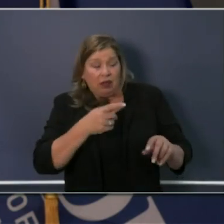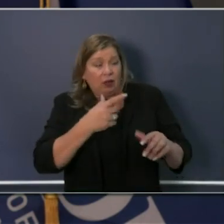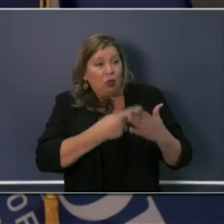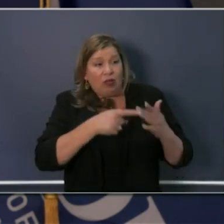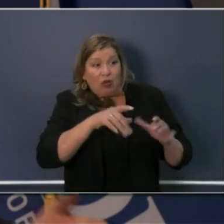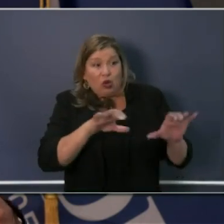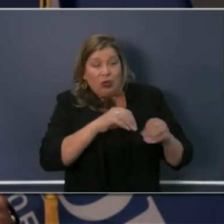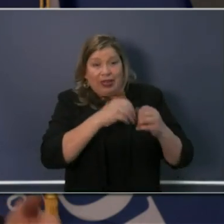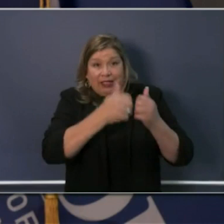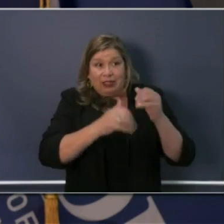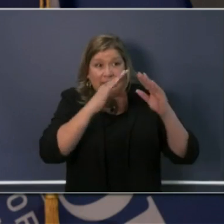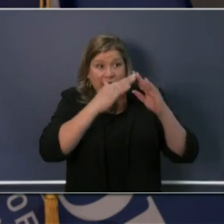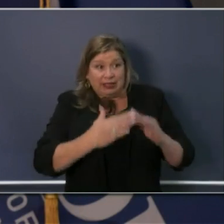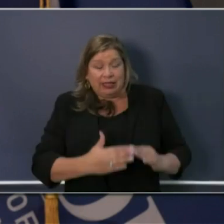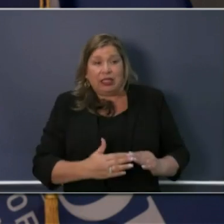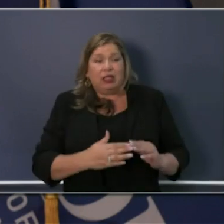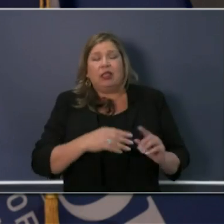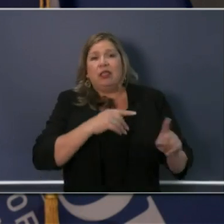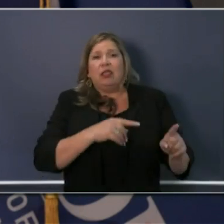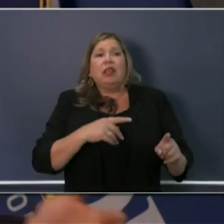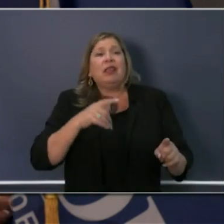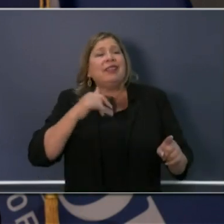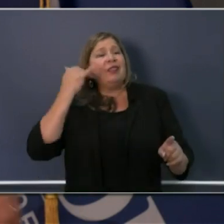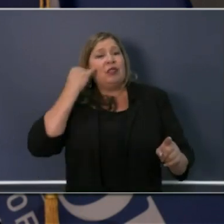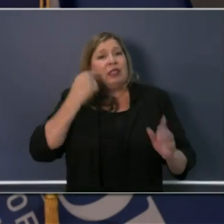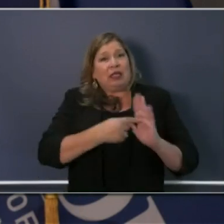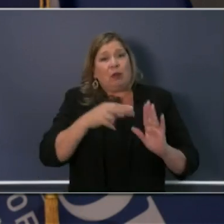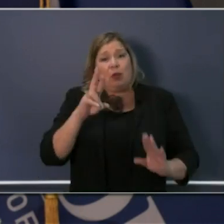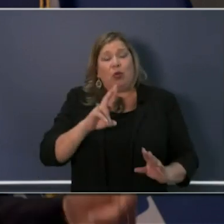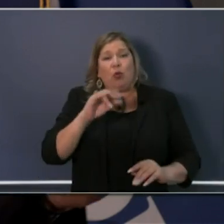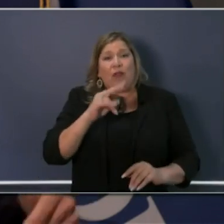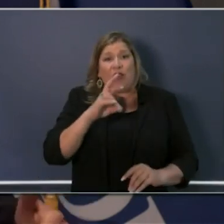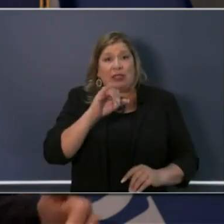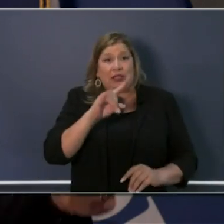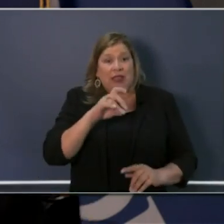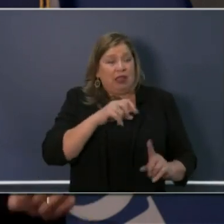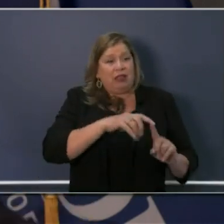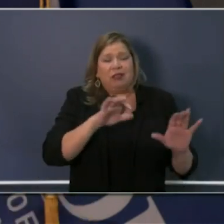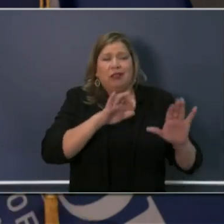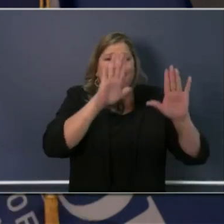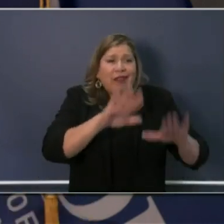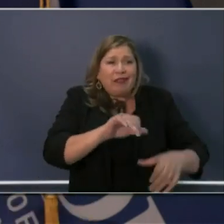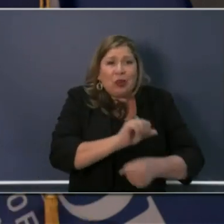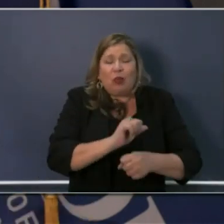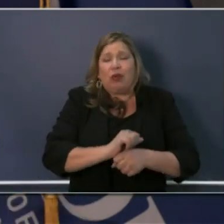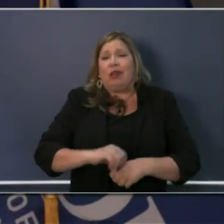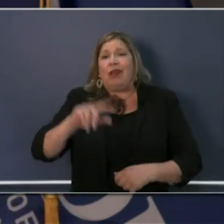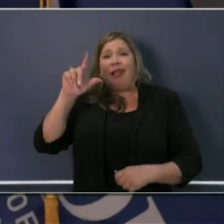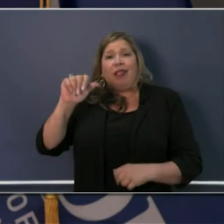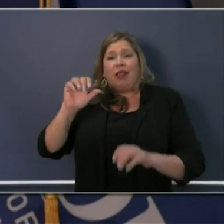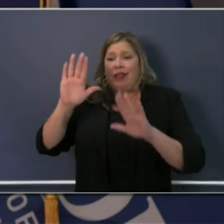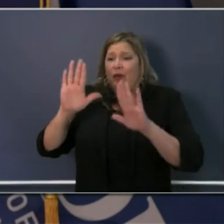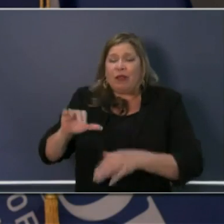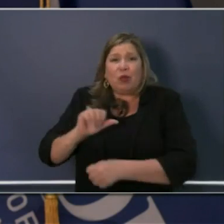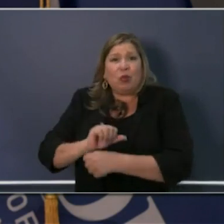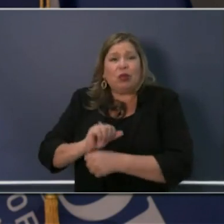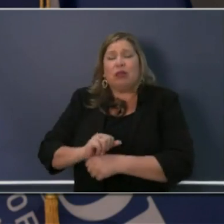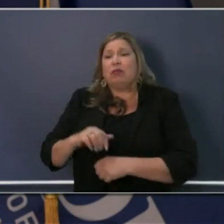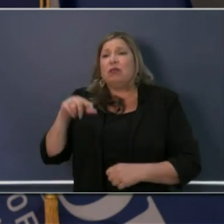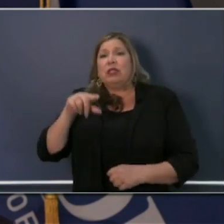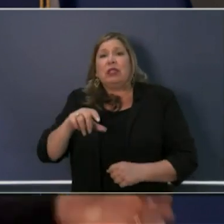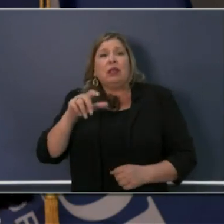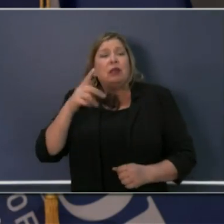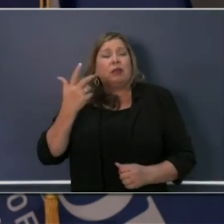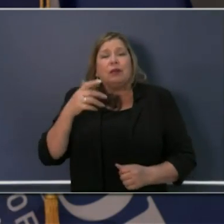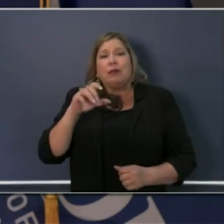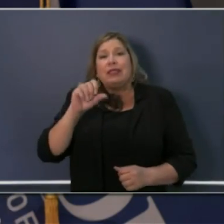different cities. You could contrast Riverside to the incredible work they've done in Los Angeles and San Jose and in San Francisco.